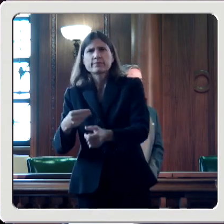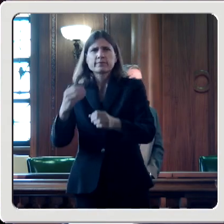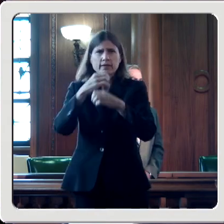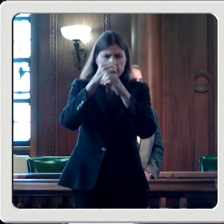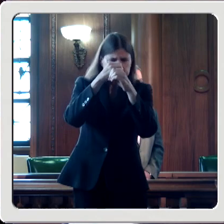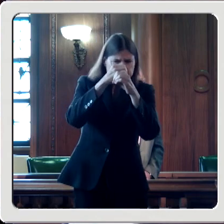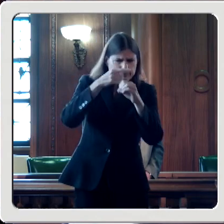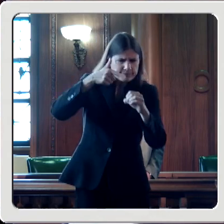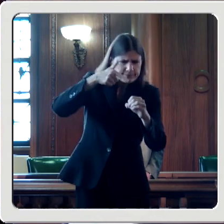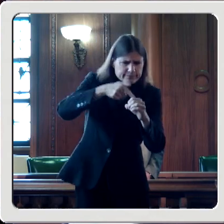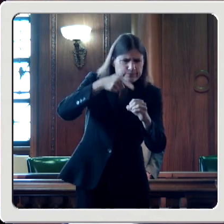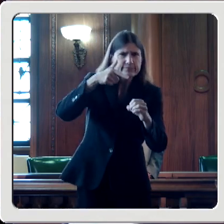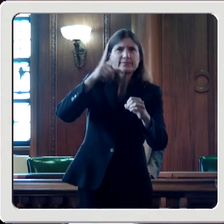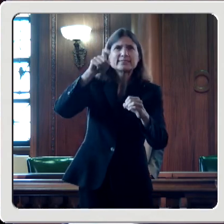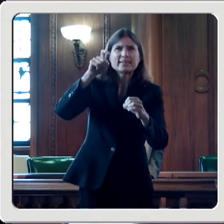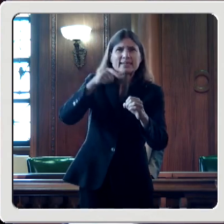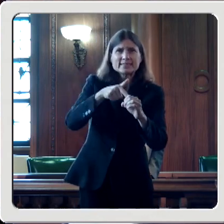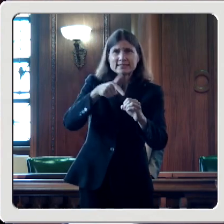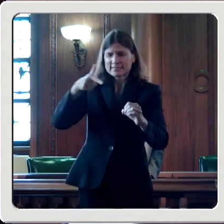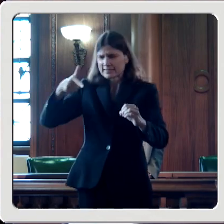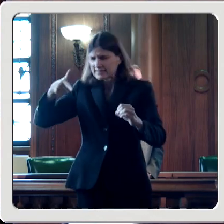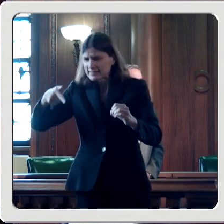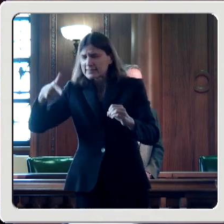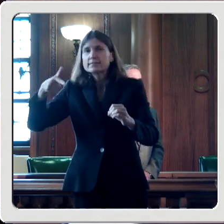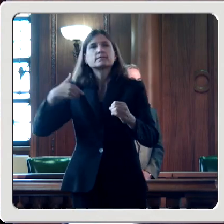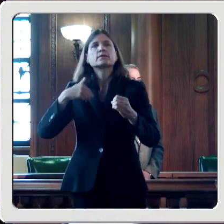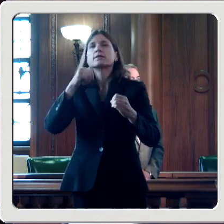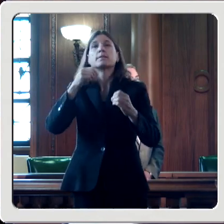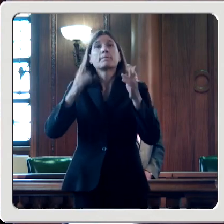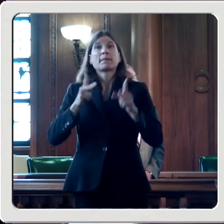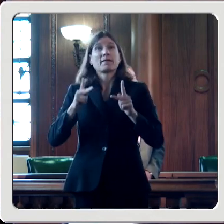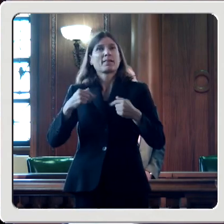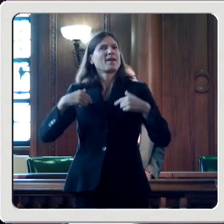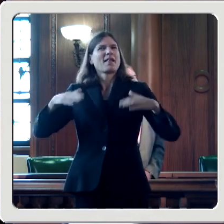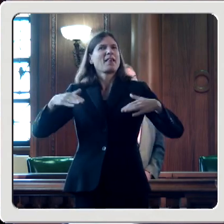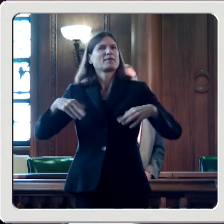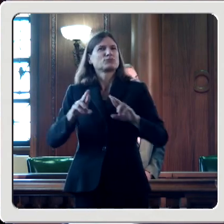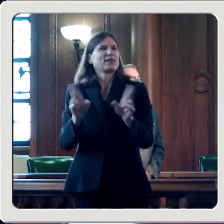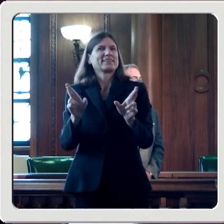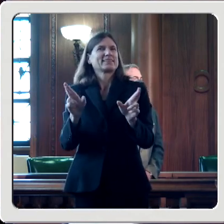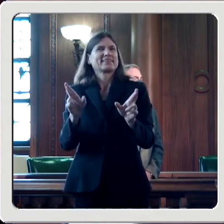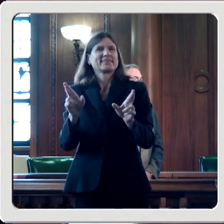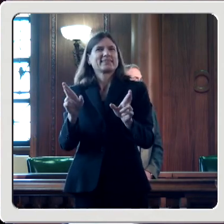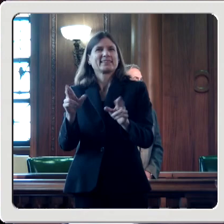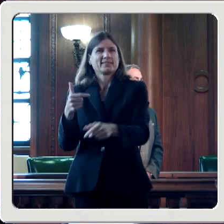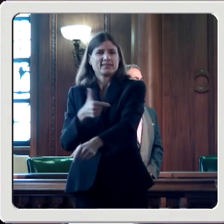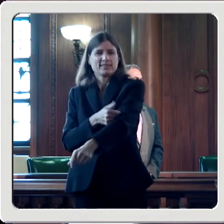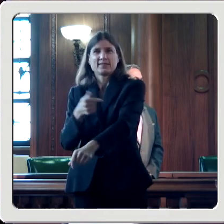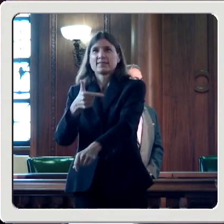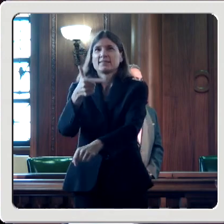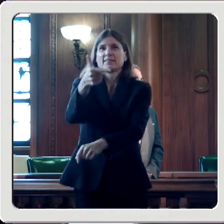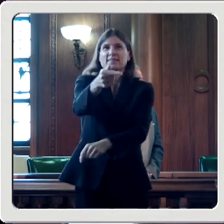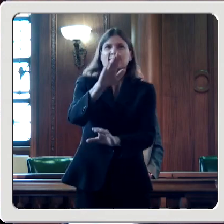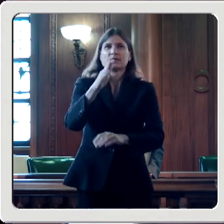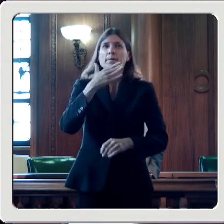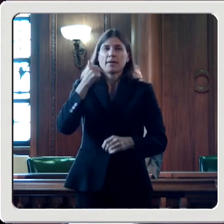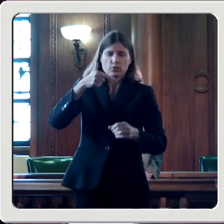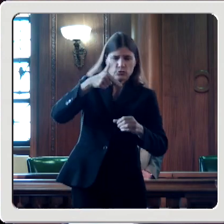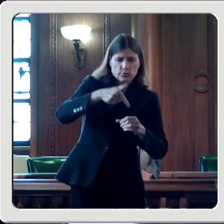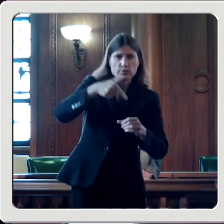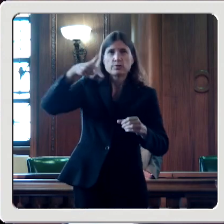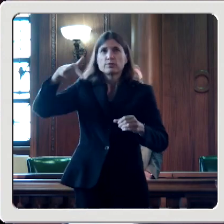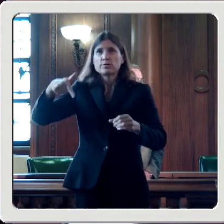It is a very old-fashioned approach. It used to be used in the 1920s against pneumonia until we got something better, that something